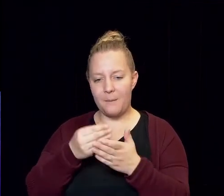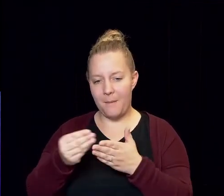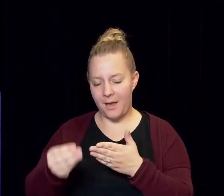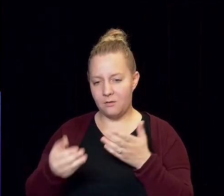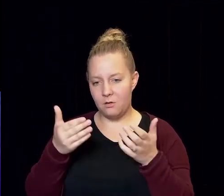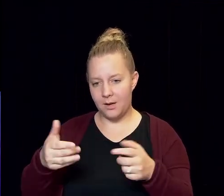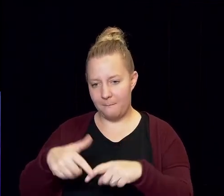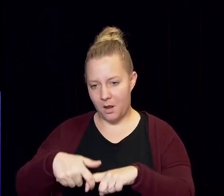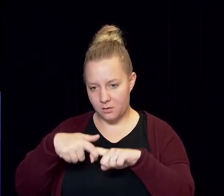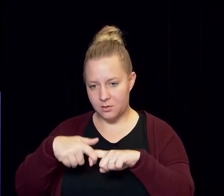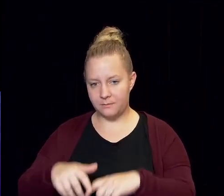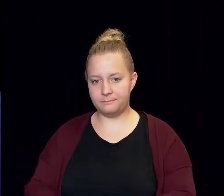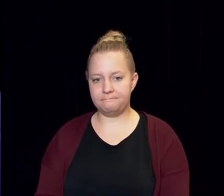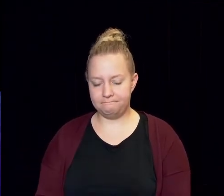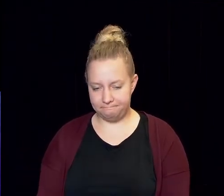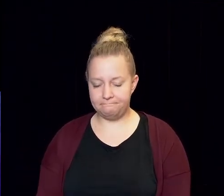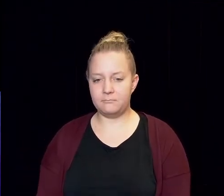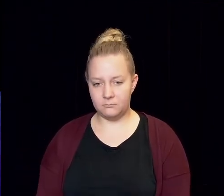pause.